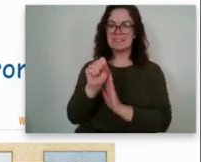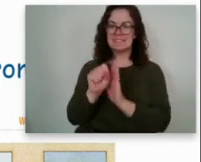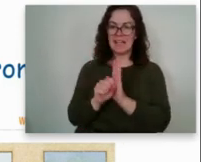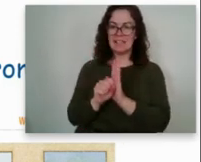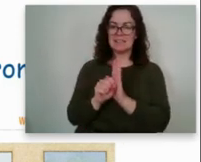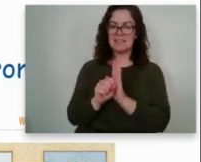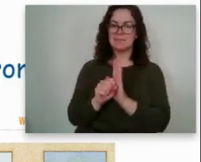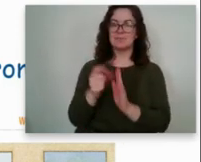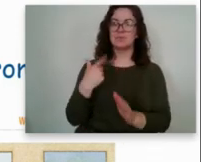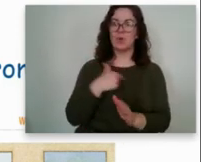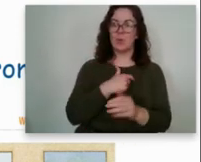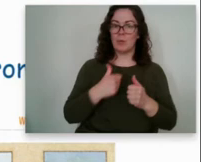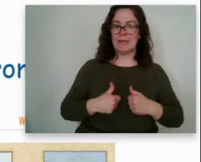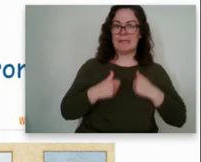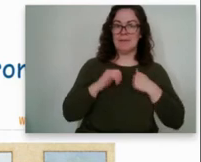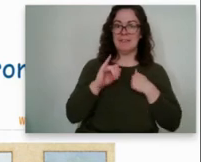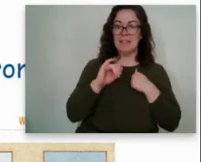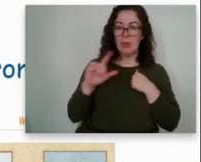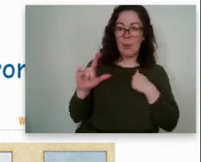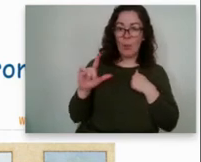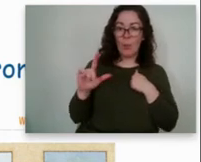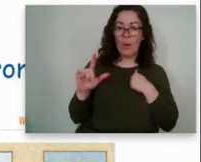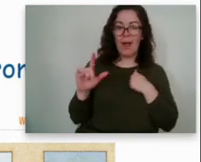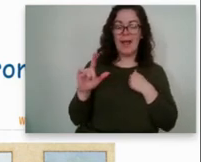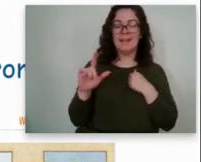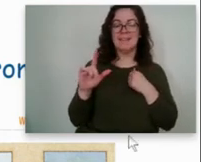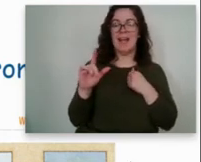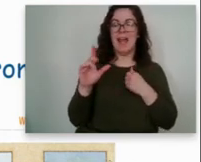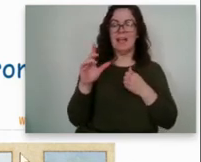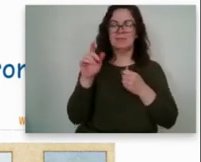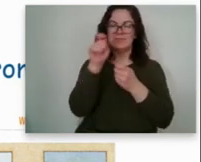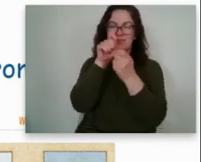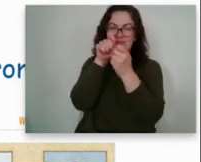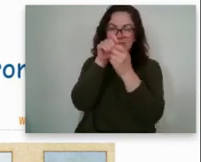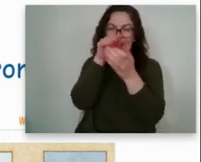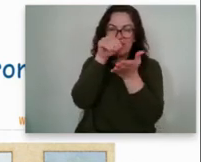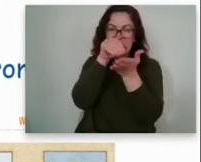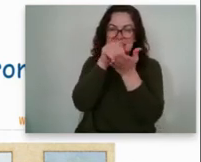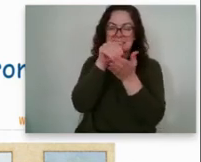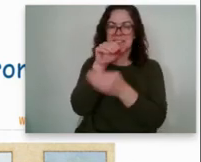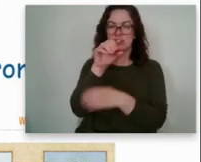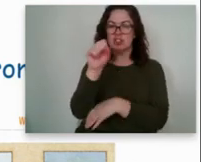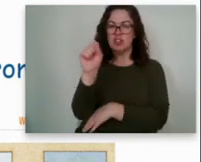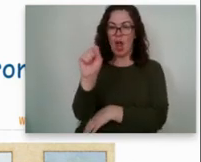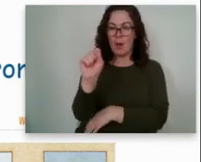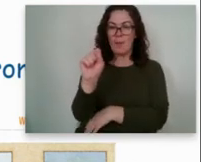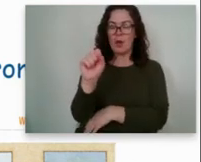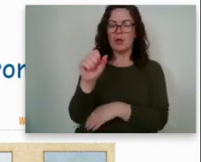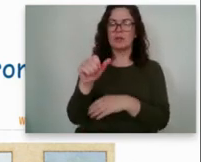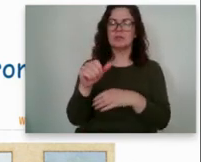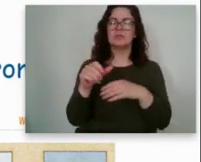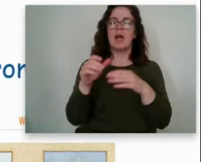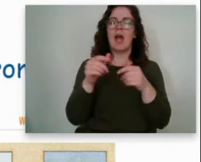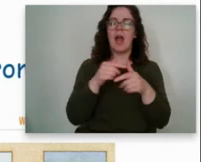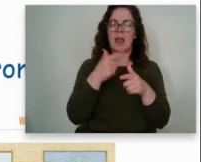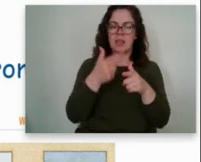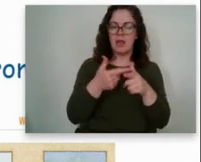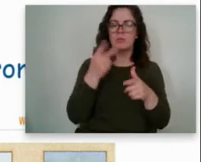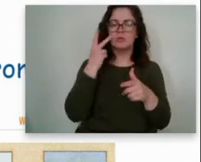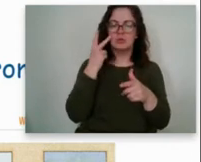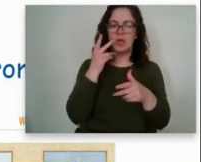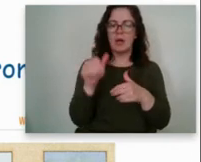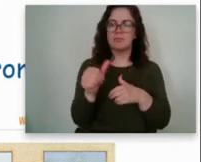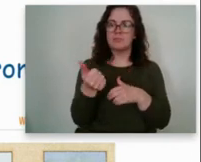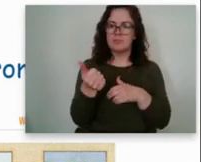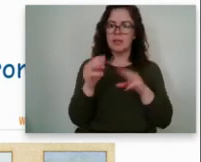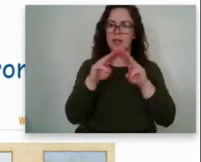of Schaumburg, probably like right there. And then we went on to see another map, and we learned that foods come